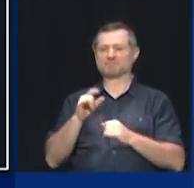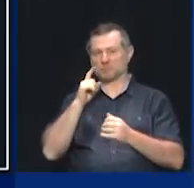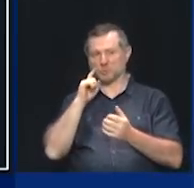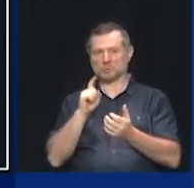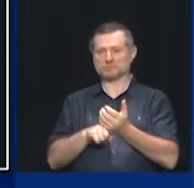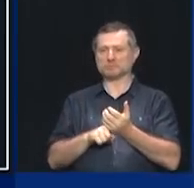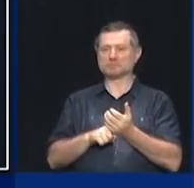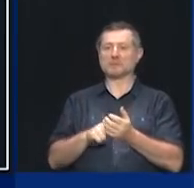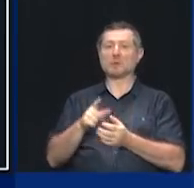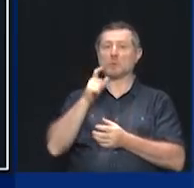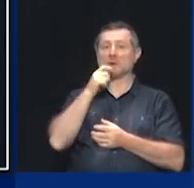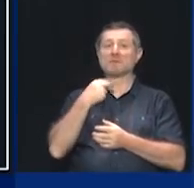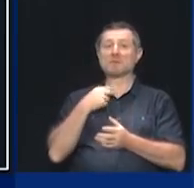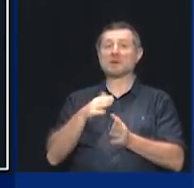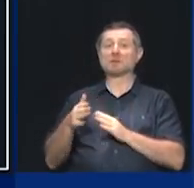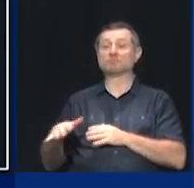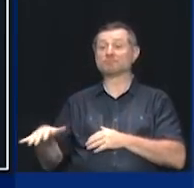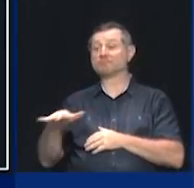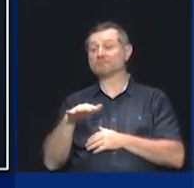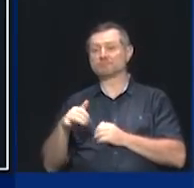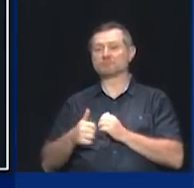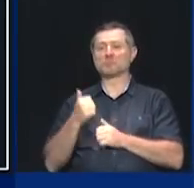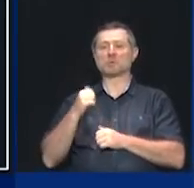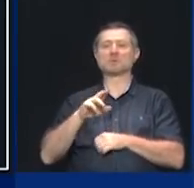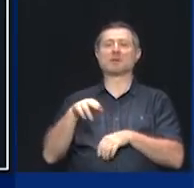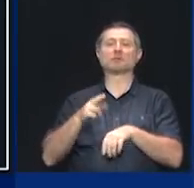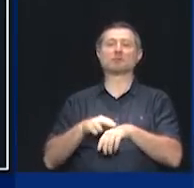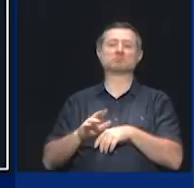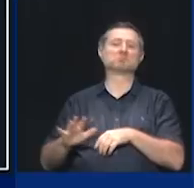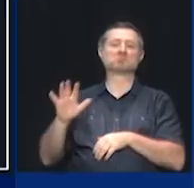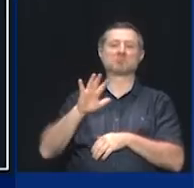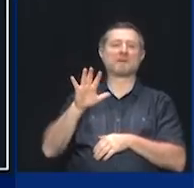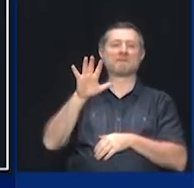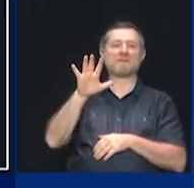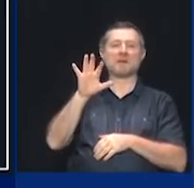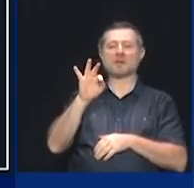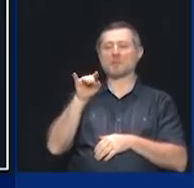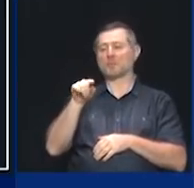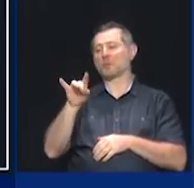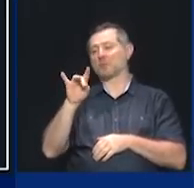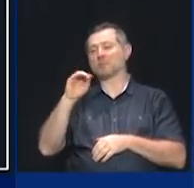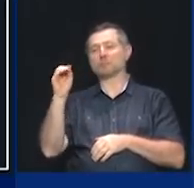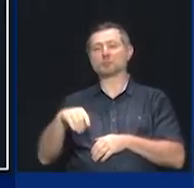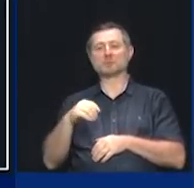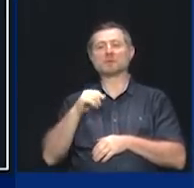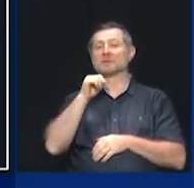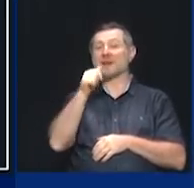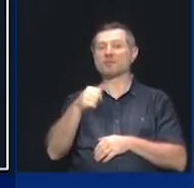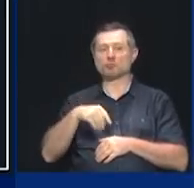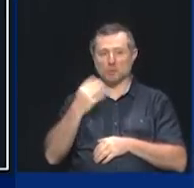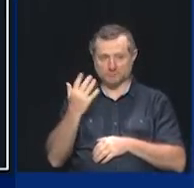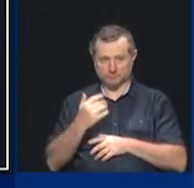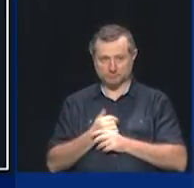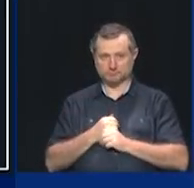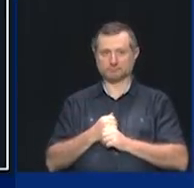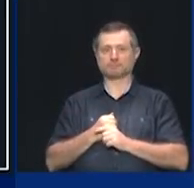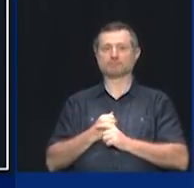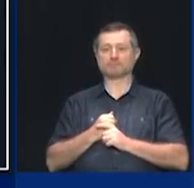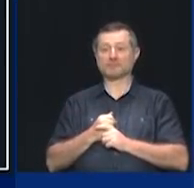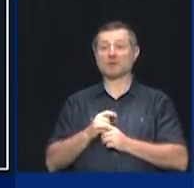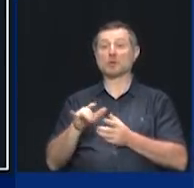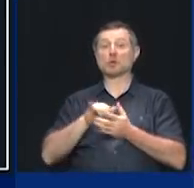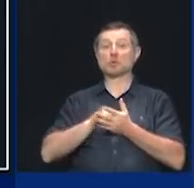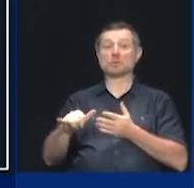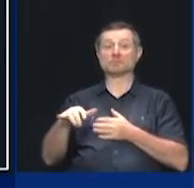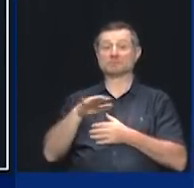of gun violence nationally, 59% non-white, New York State,